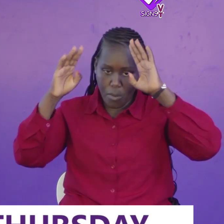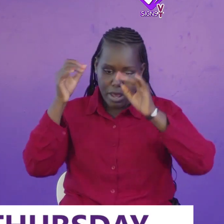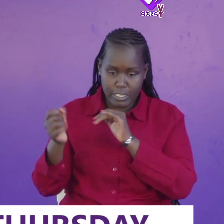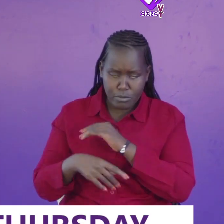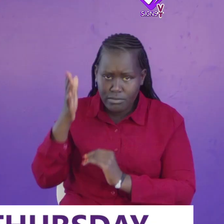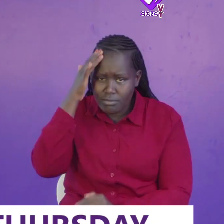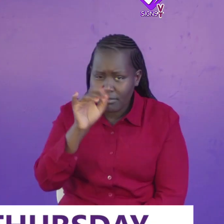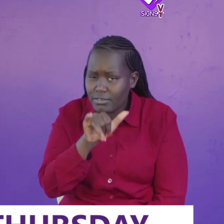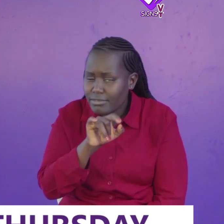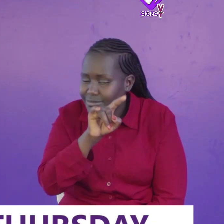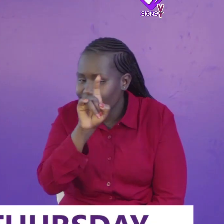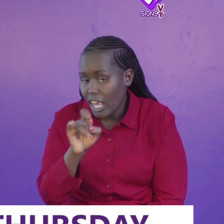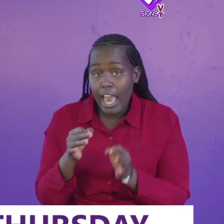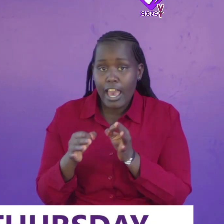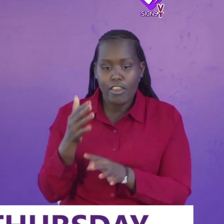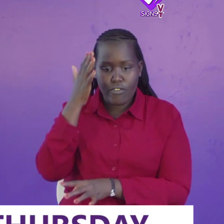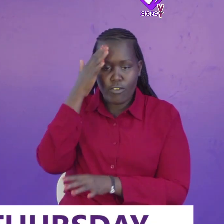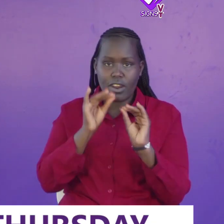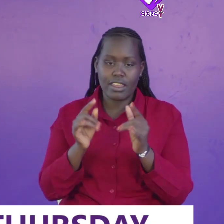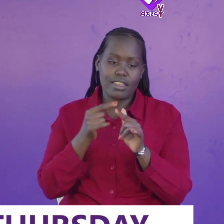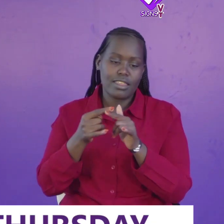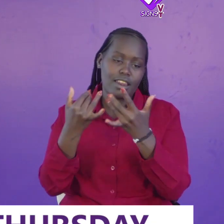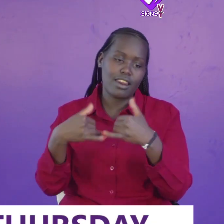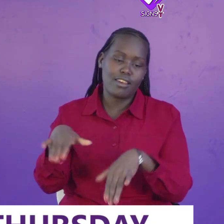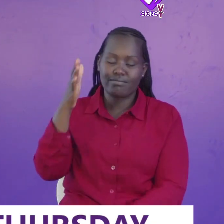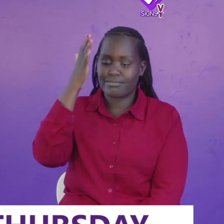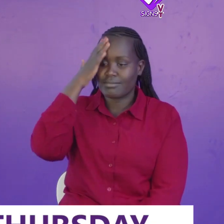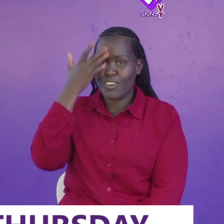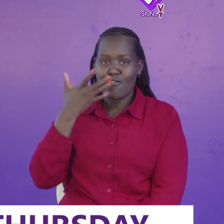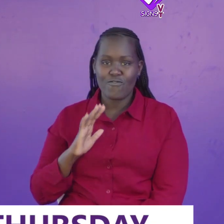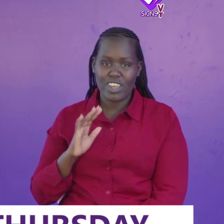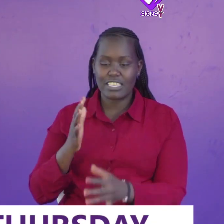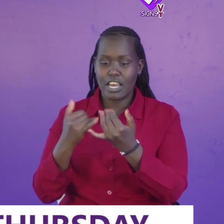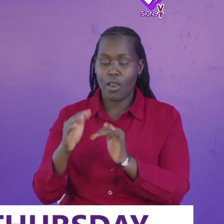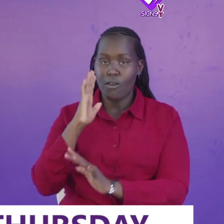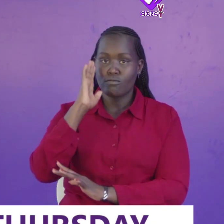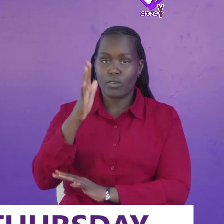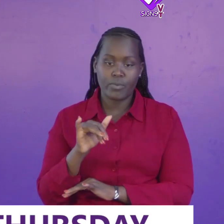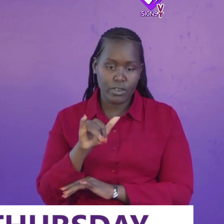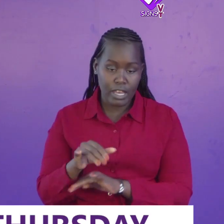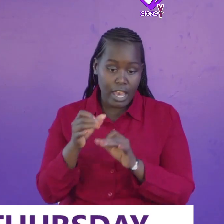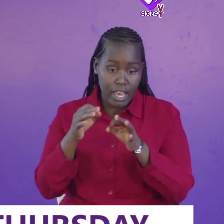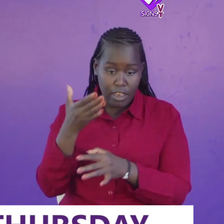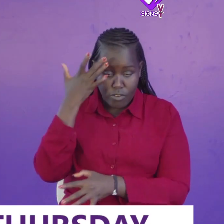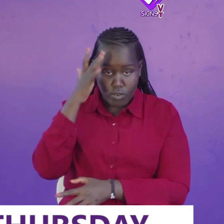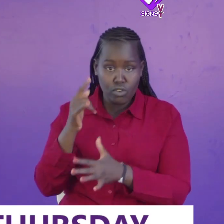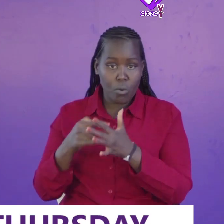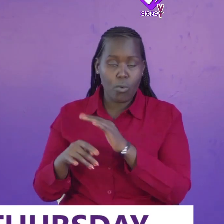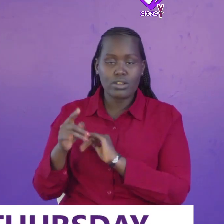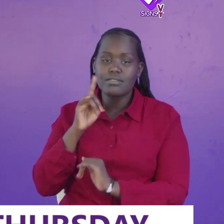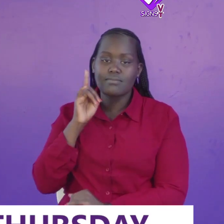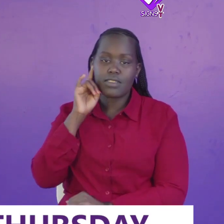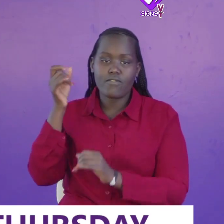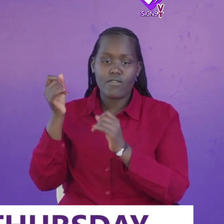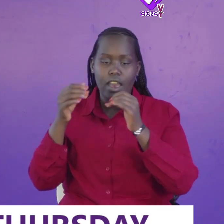you know that? If hauko unajua, sasa unajua. Let's get straight to it. If haujui what is Deaf